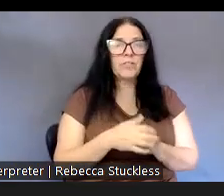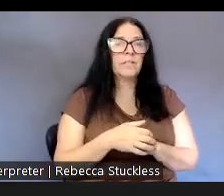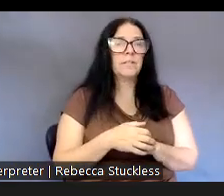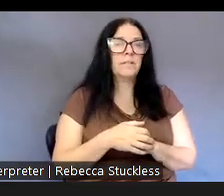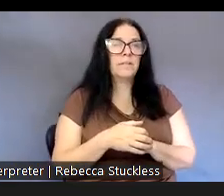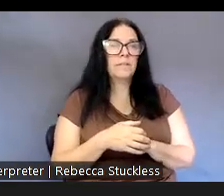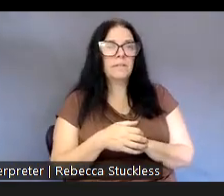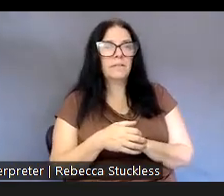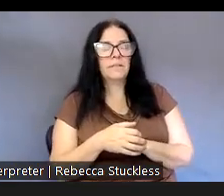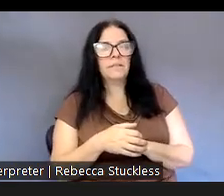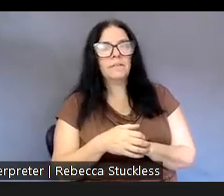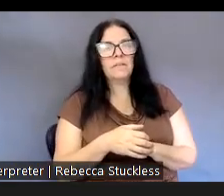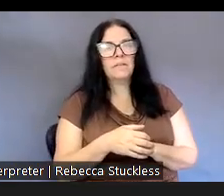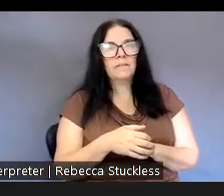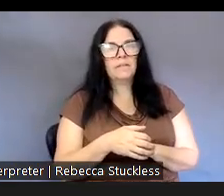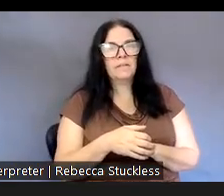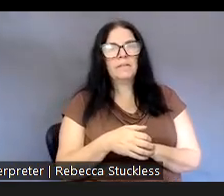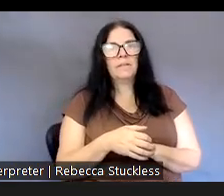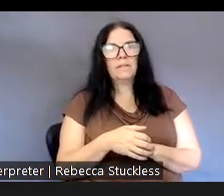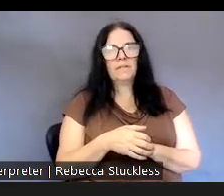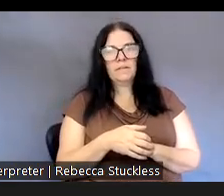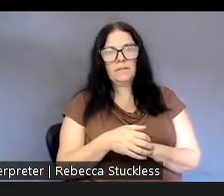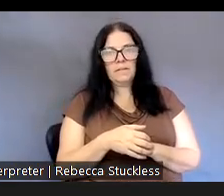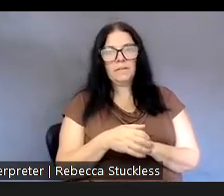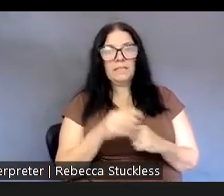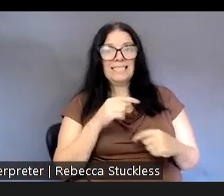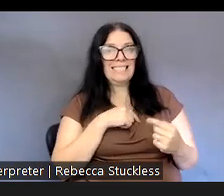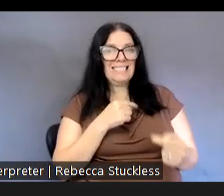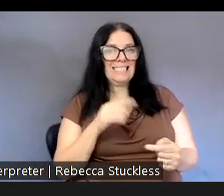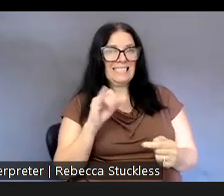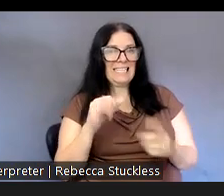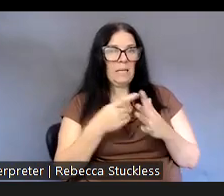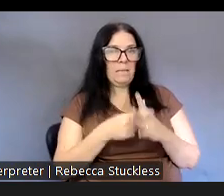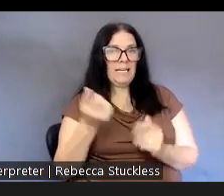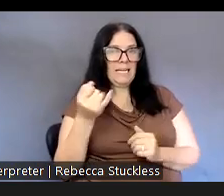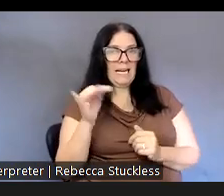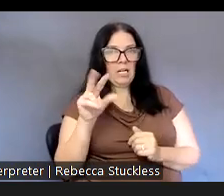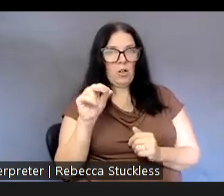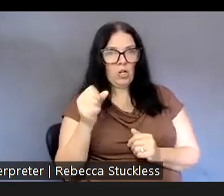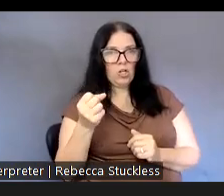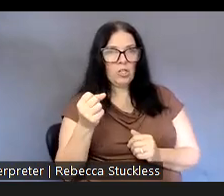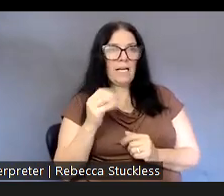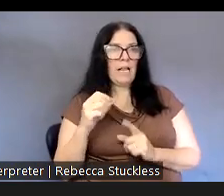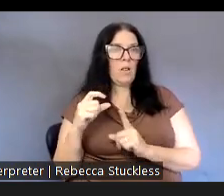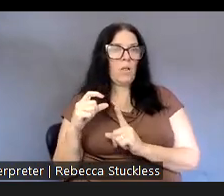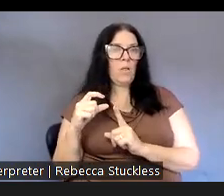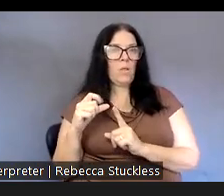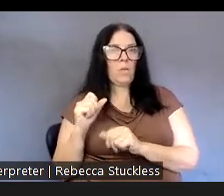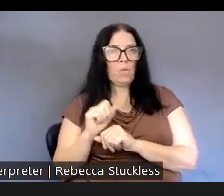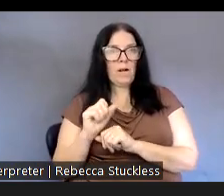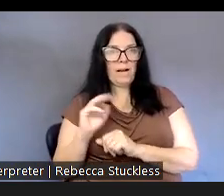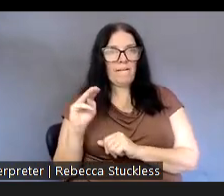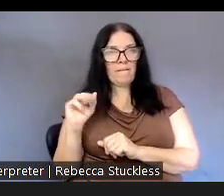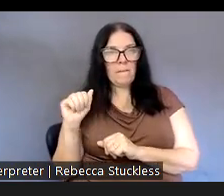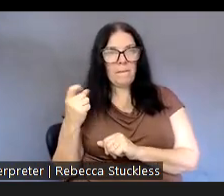its beginnings in the 1930s in the work of Max Horkheimer, among others,